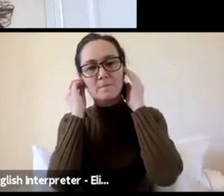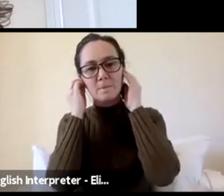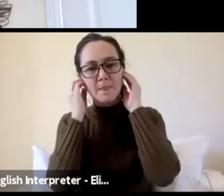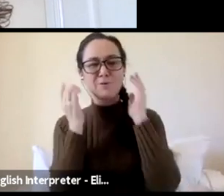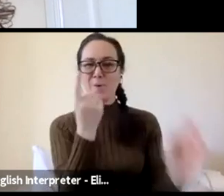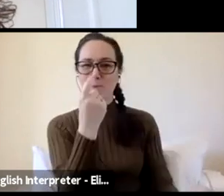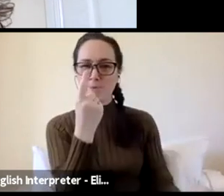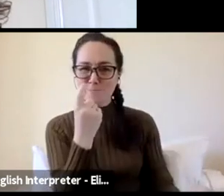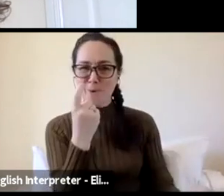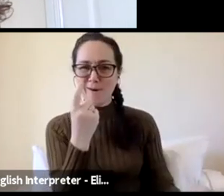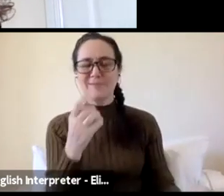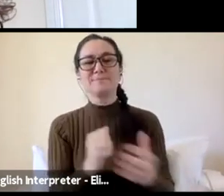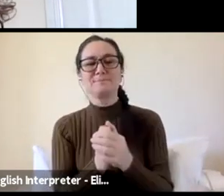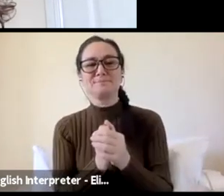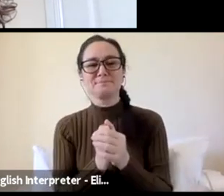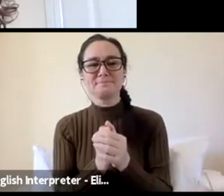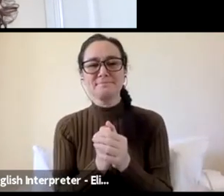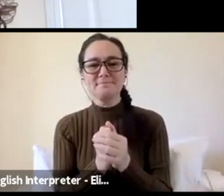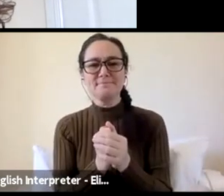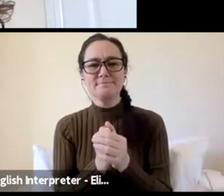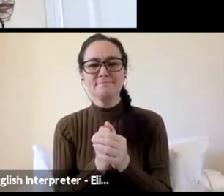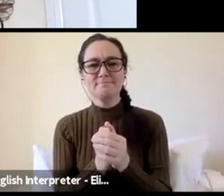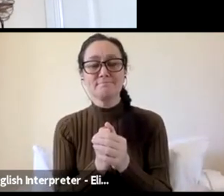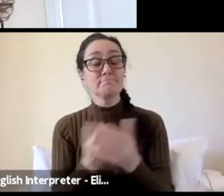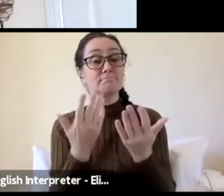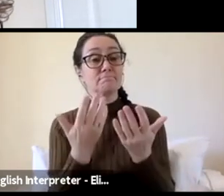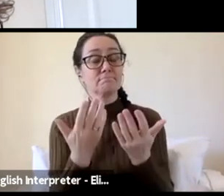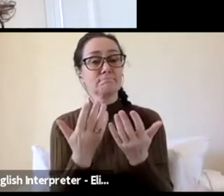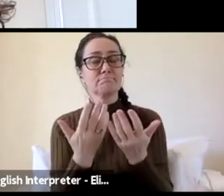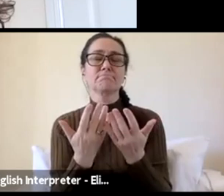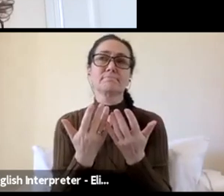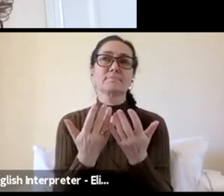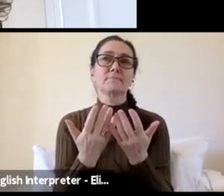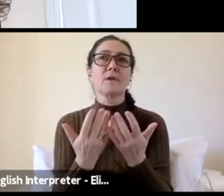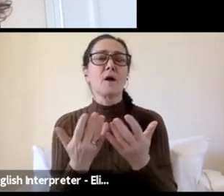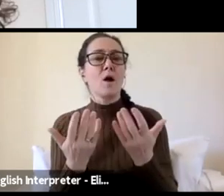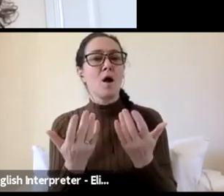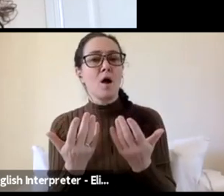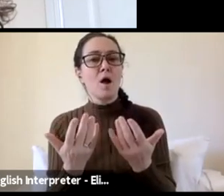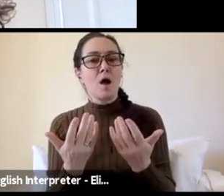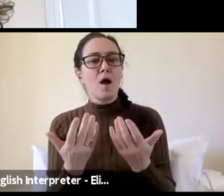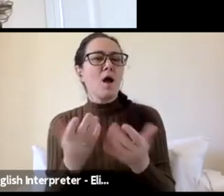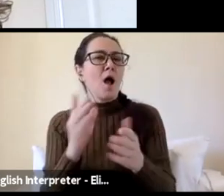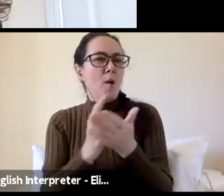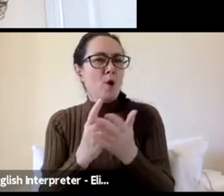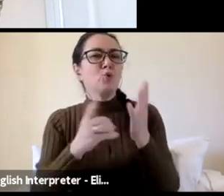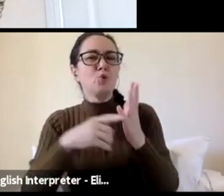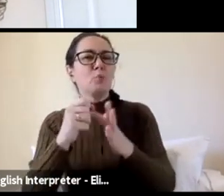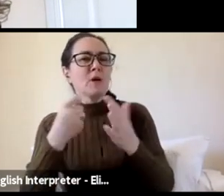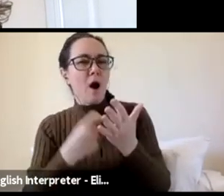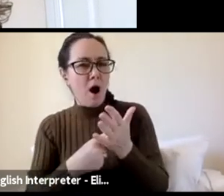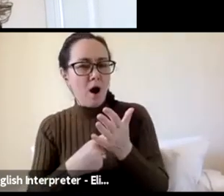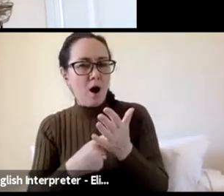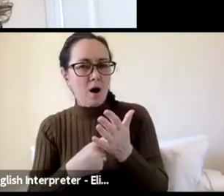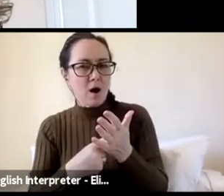you to take a look at, which is really, how do you feel about the UPR now? How much do you know, just before we start the session off?